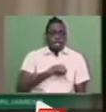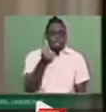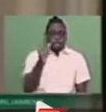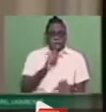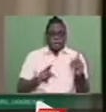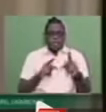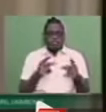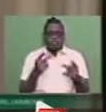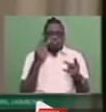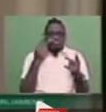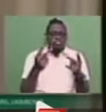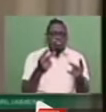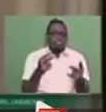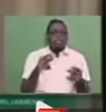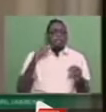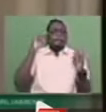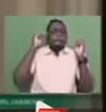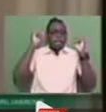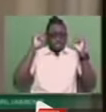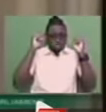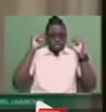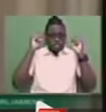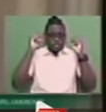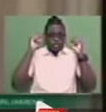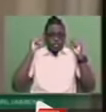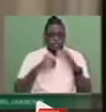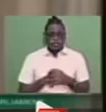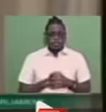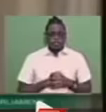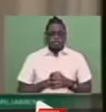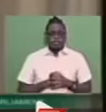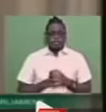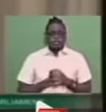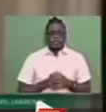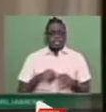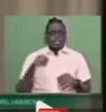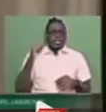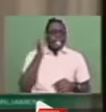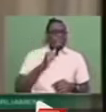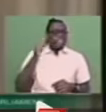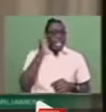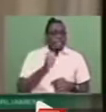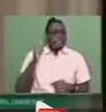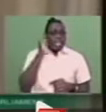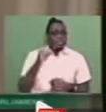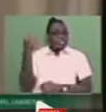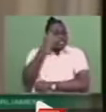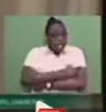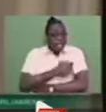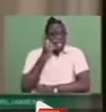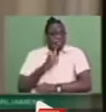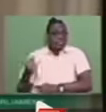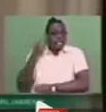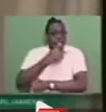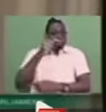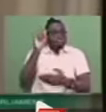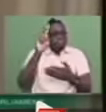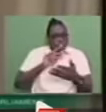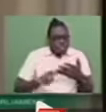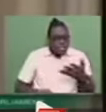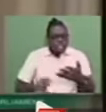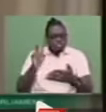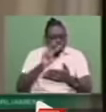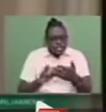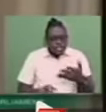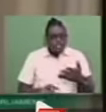will give them more details. But each day you read horror stories of people who are saying they have not got any of the grants. They have applied salary